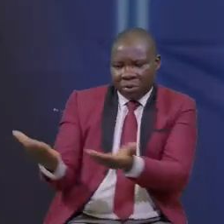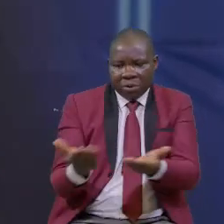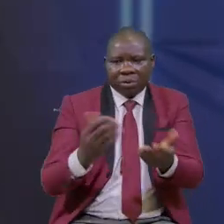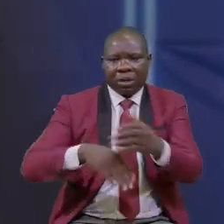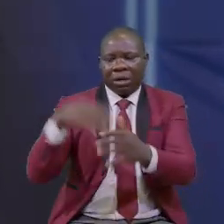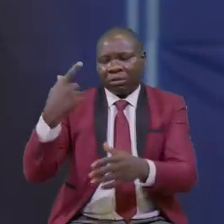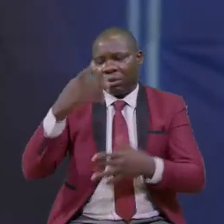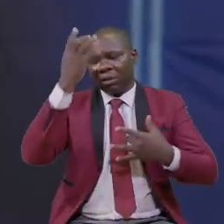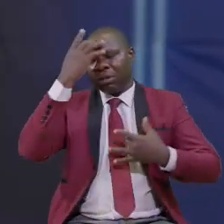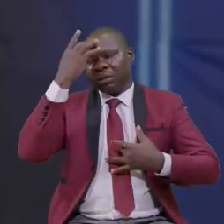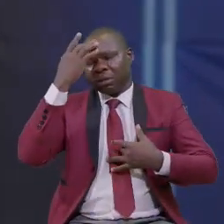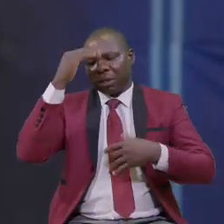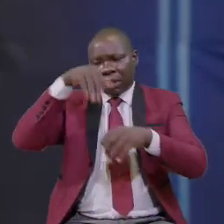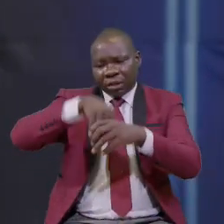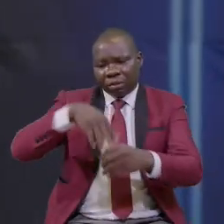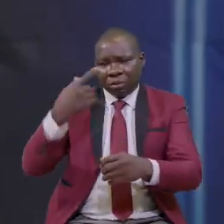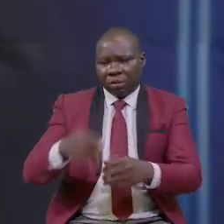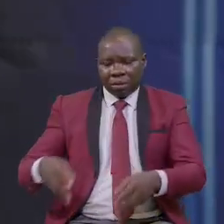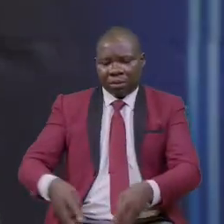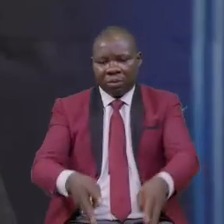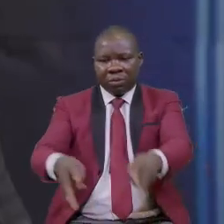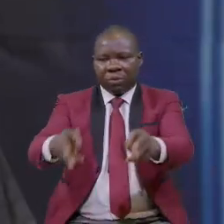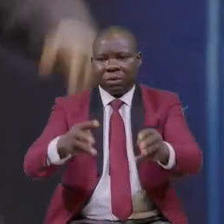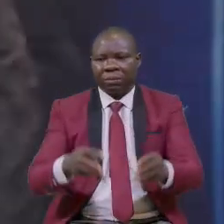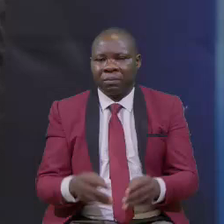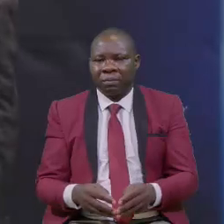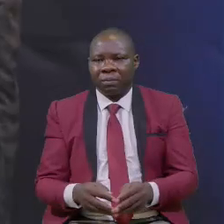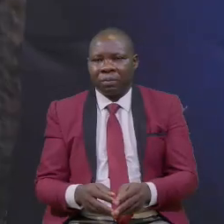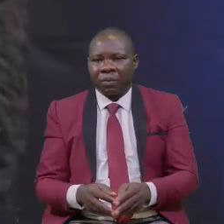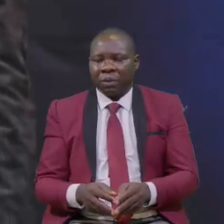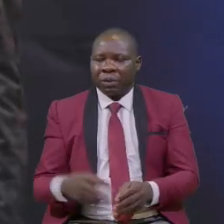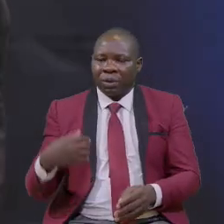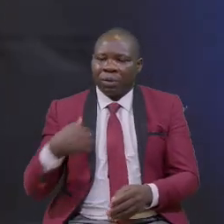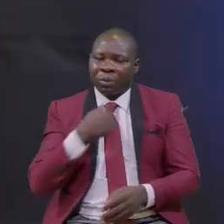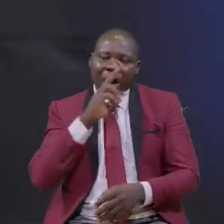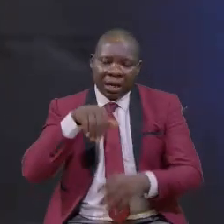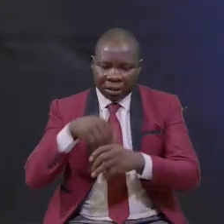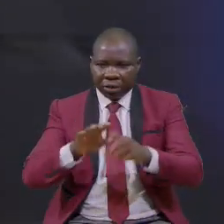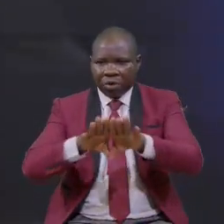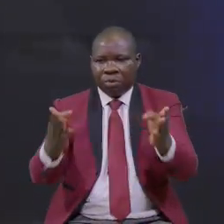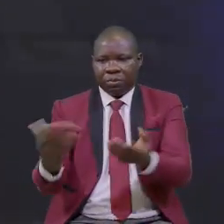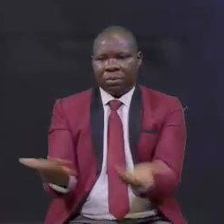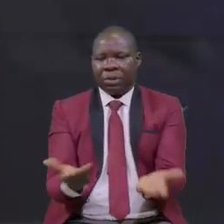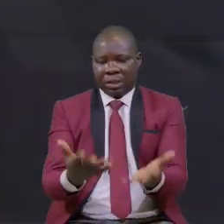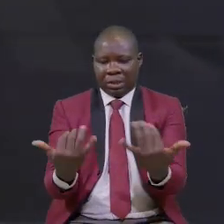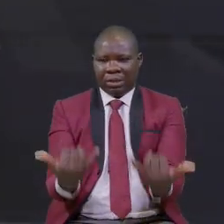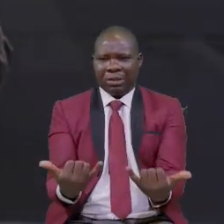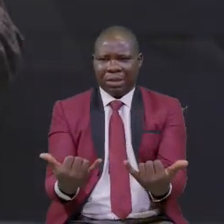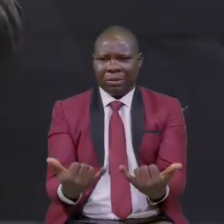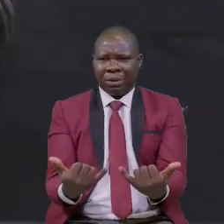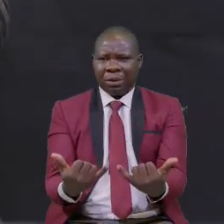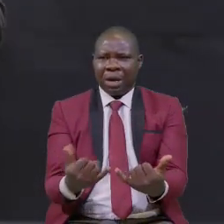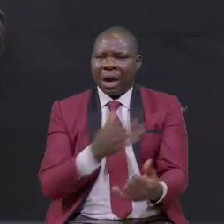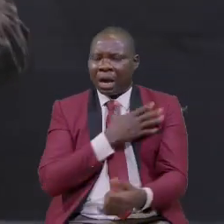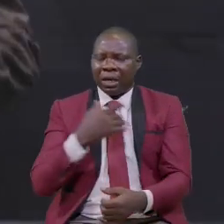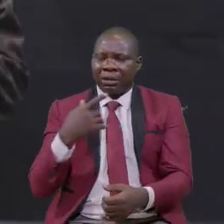sick into the streets, you know, like in the open, we are here now, and in couches,